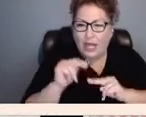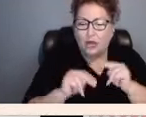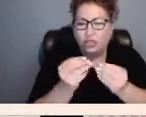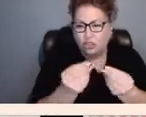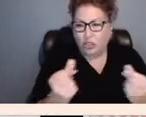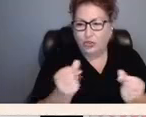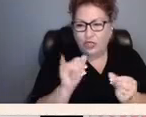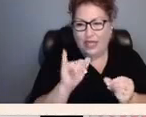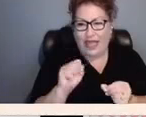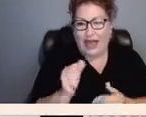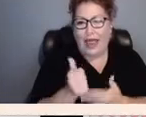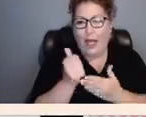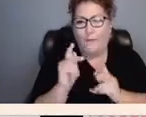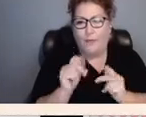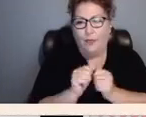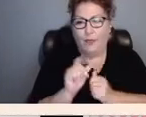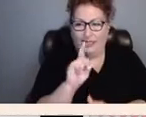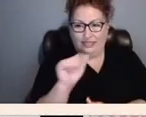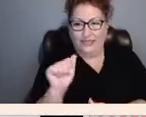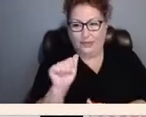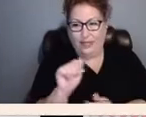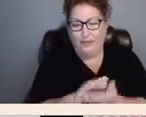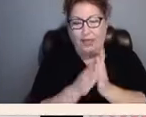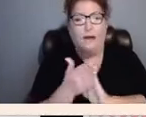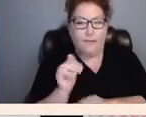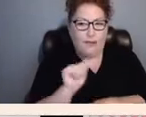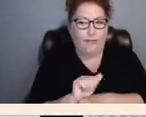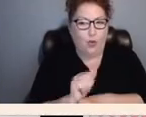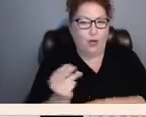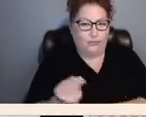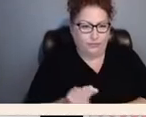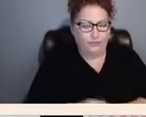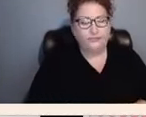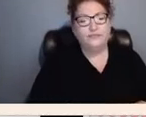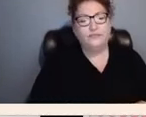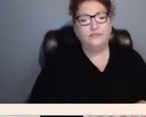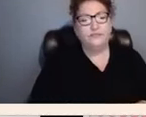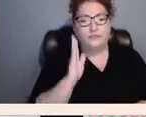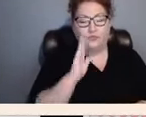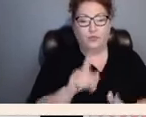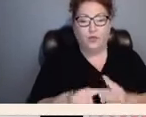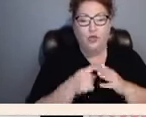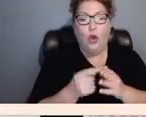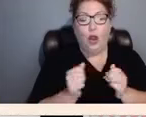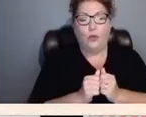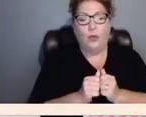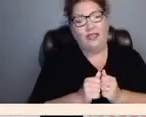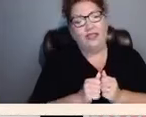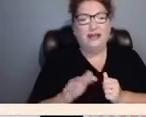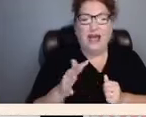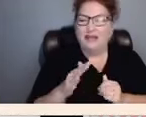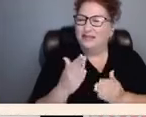with disabilities become employed. So I'm going to kick us off with kind of some challenges.